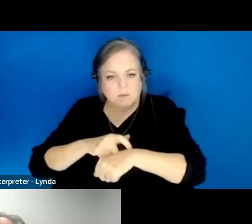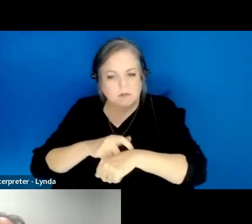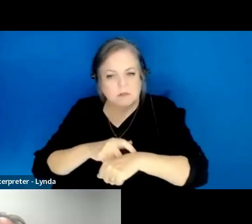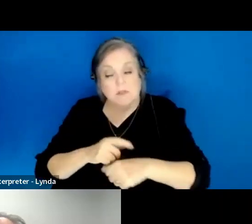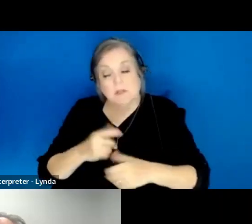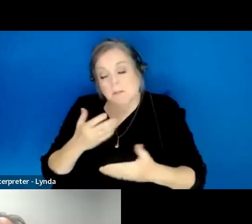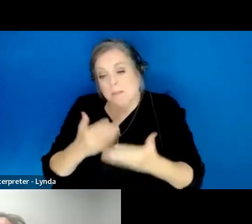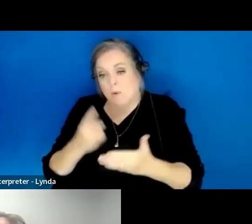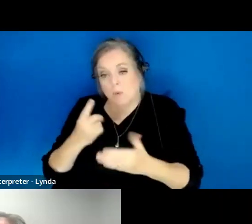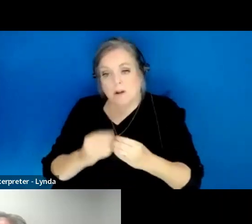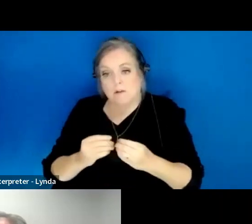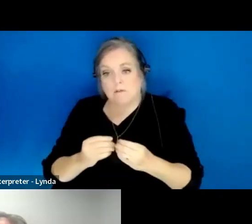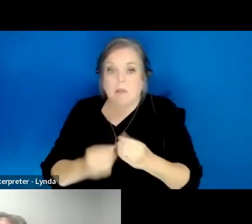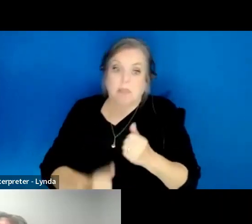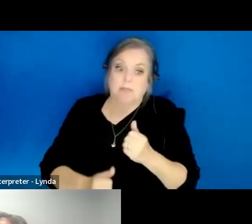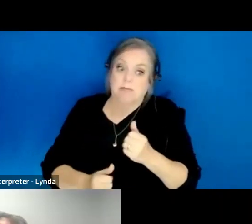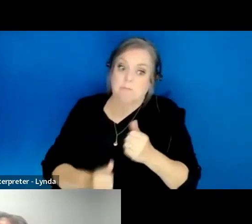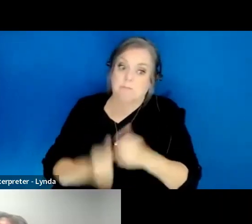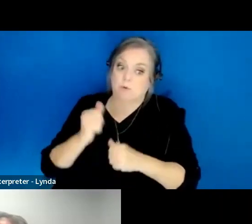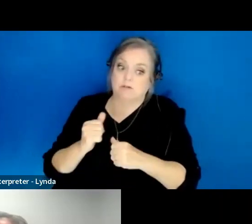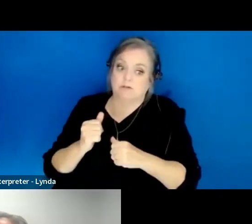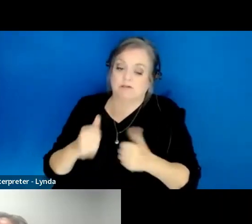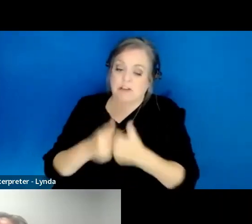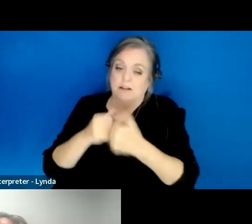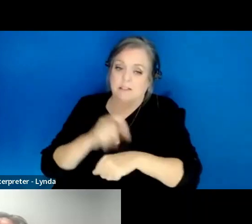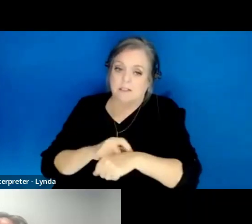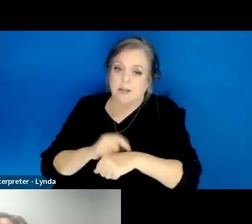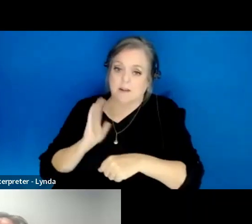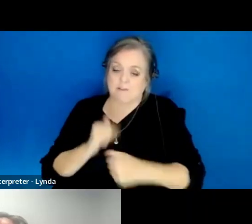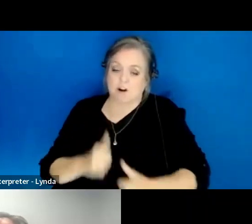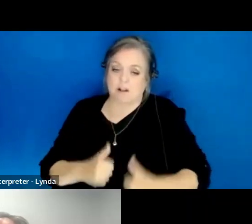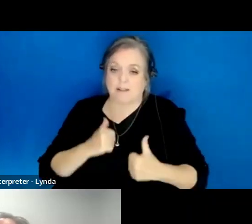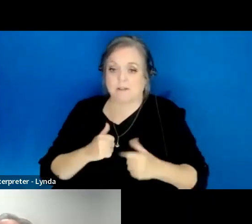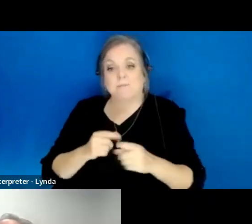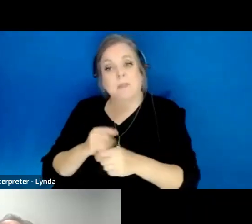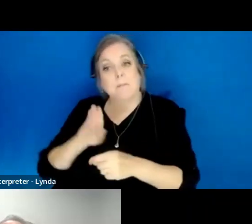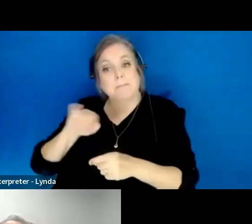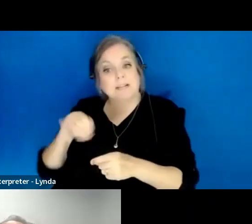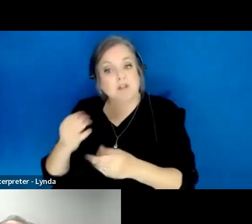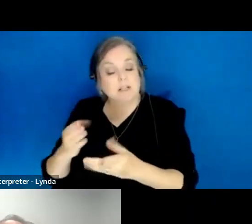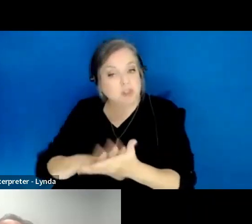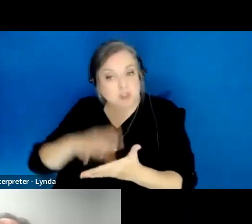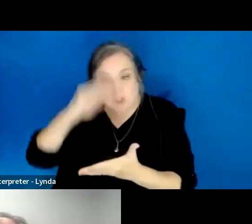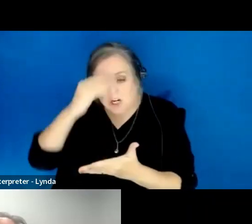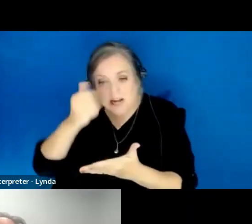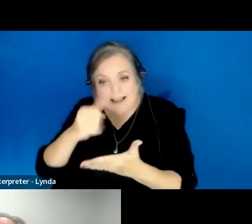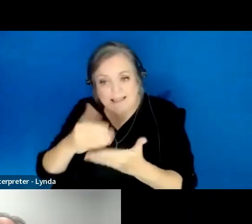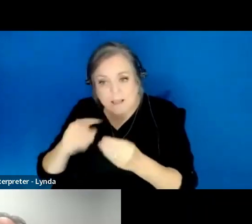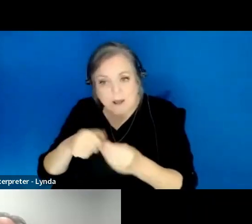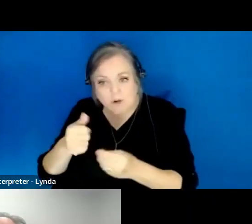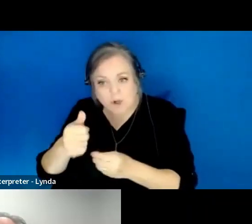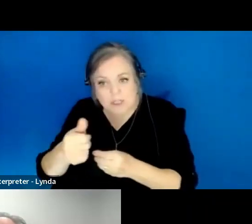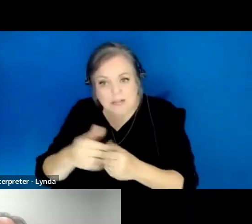our lives, if not the most challenging time we've ever been through in our lives. BJ, did you learn anything about yourself? Well,